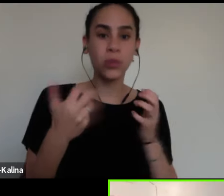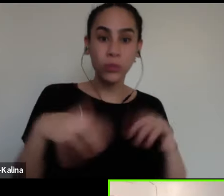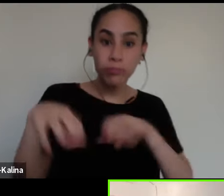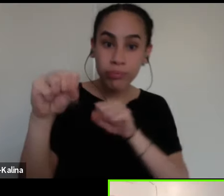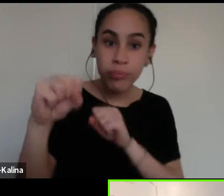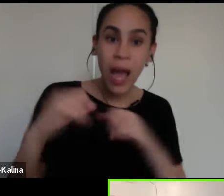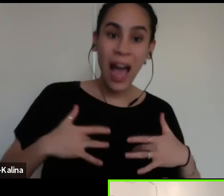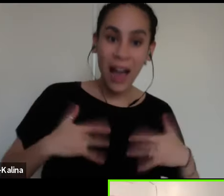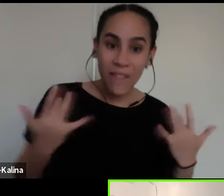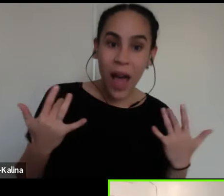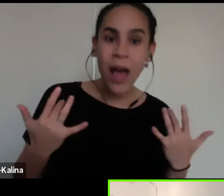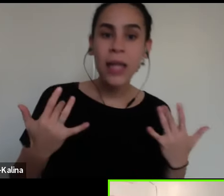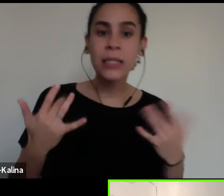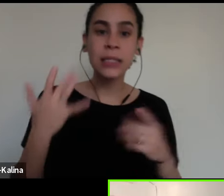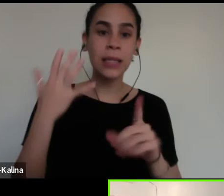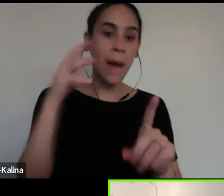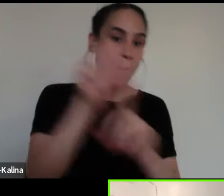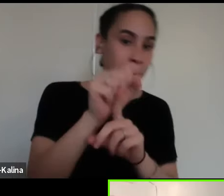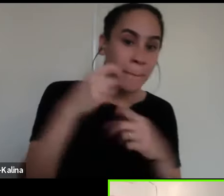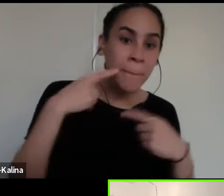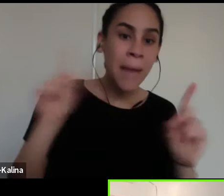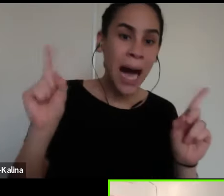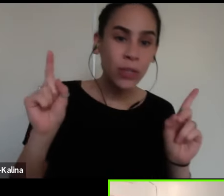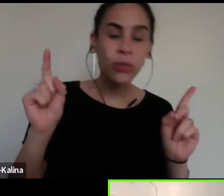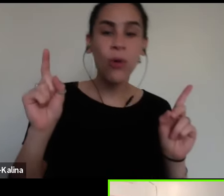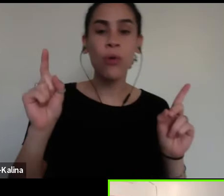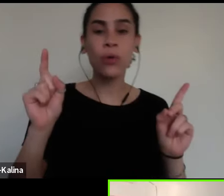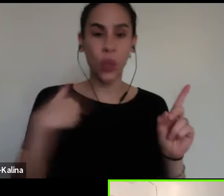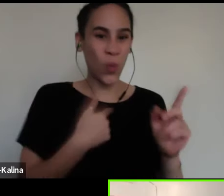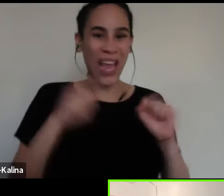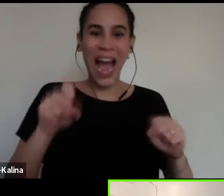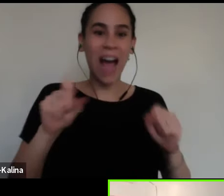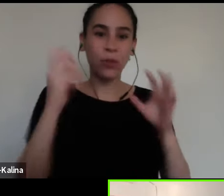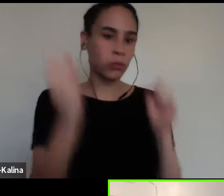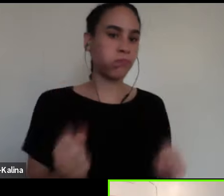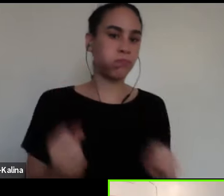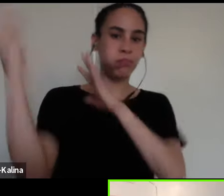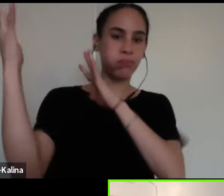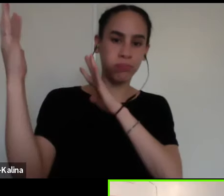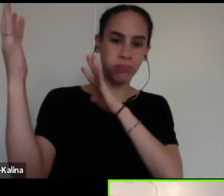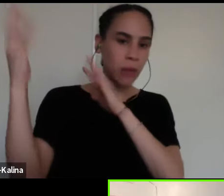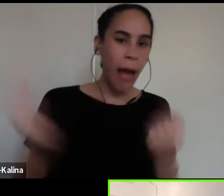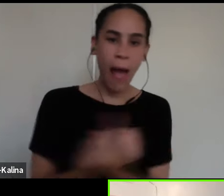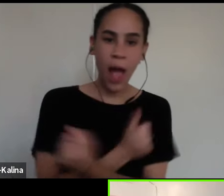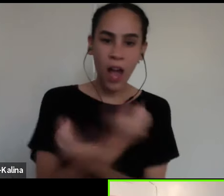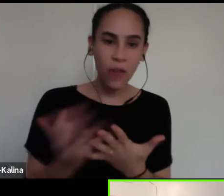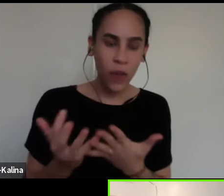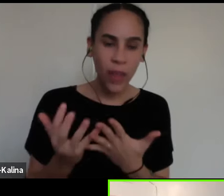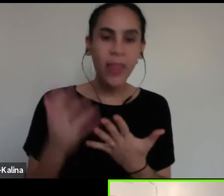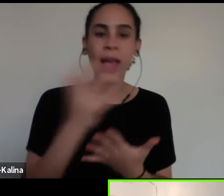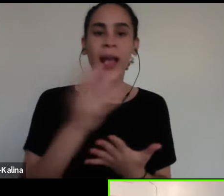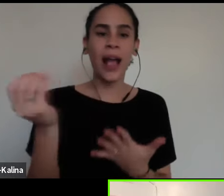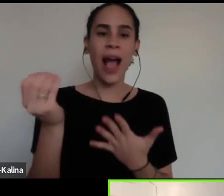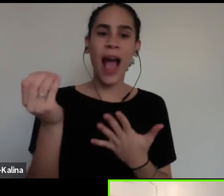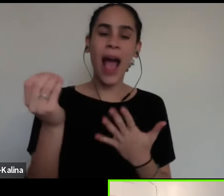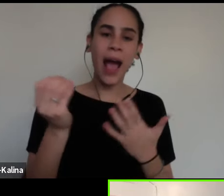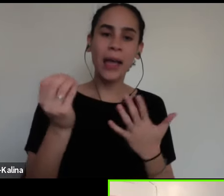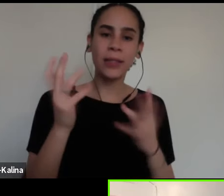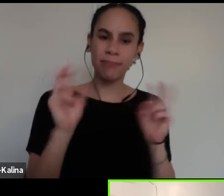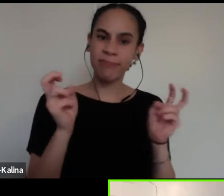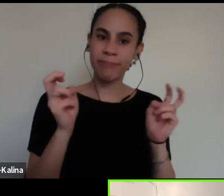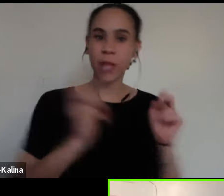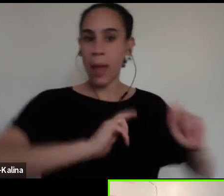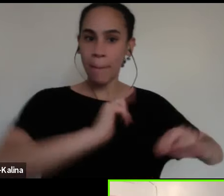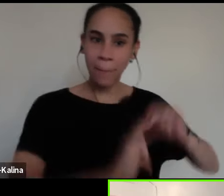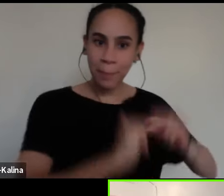milestone moments, we have to destroy all of that. We have to obliterate all of that and then literally rebuild an